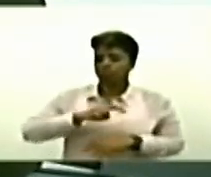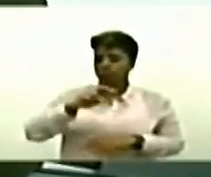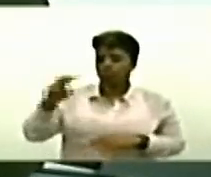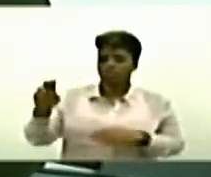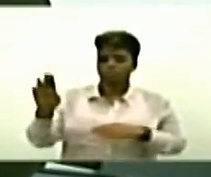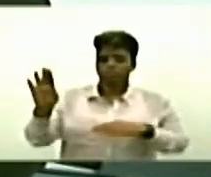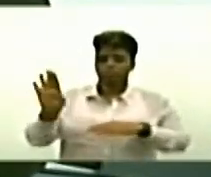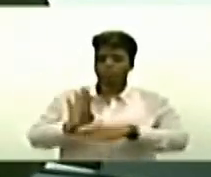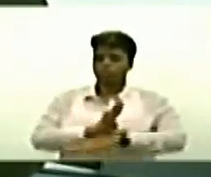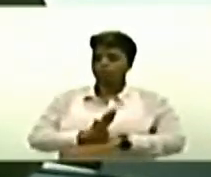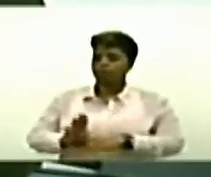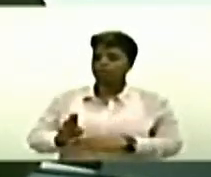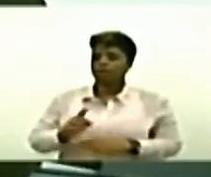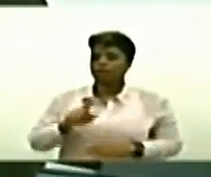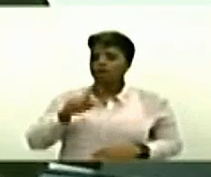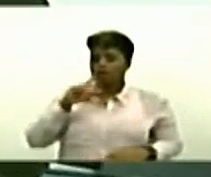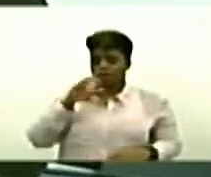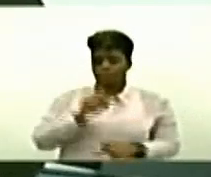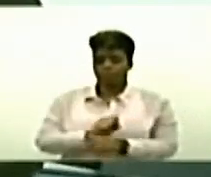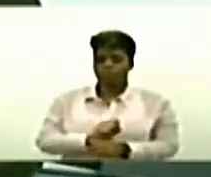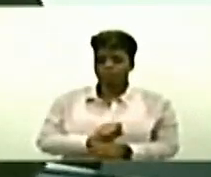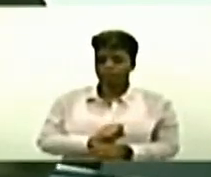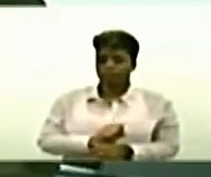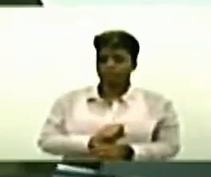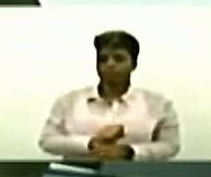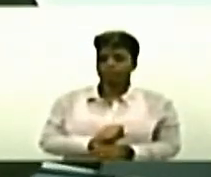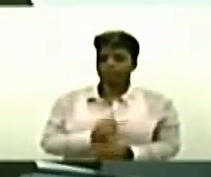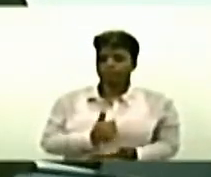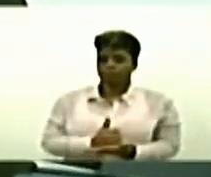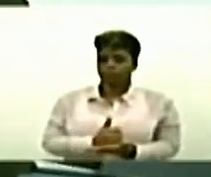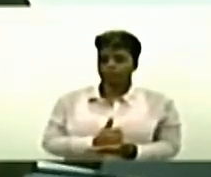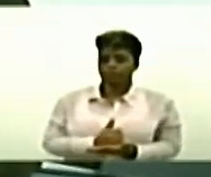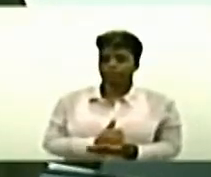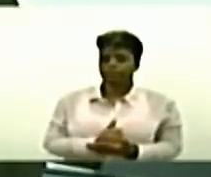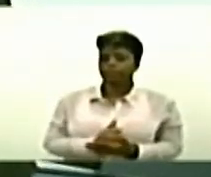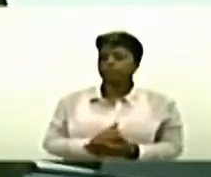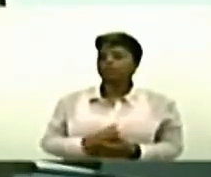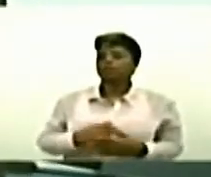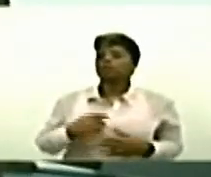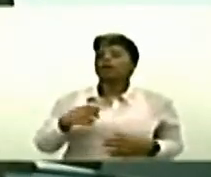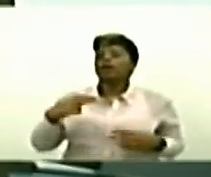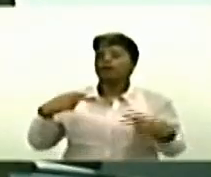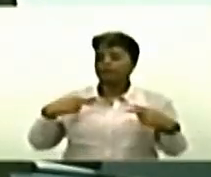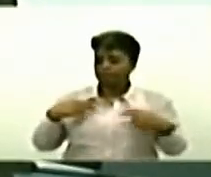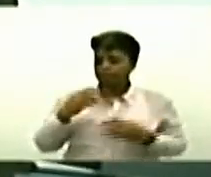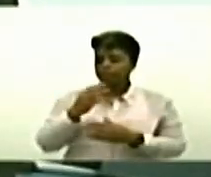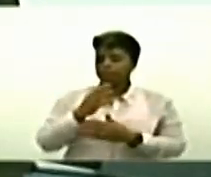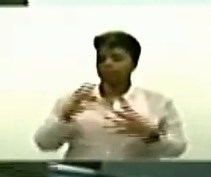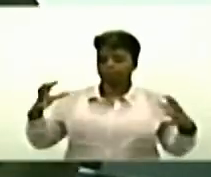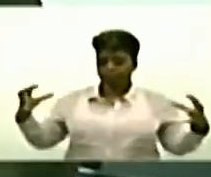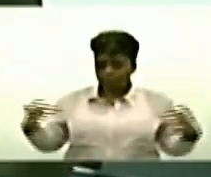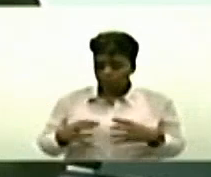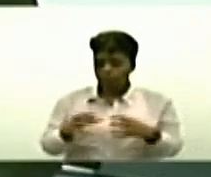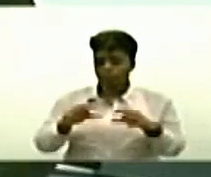the approval of the Minister's recommendation for the Commissioner of Police. So it's a combination of persons who are involved.